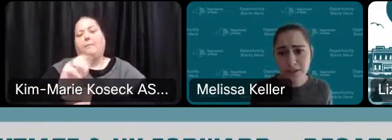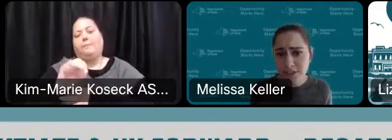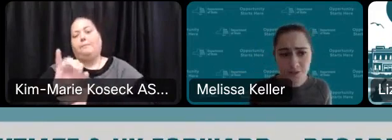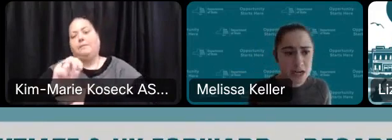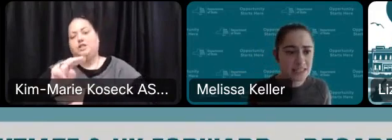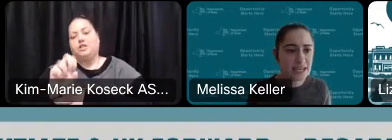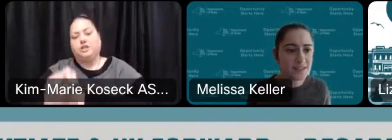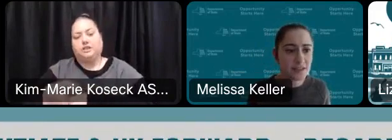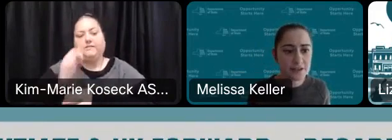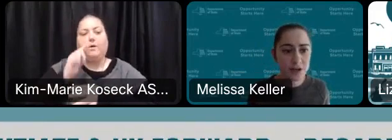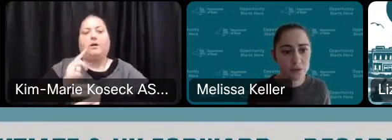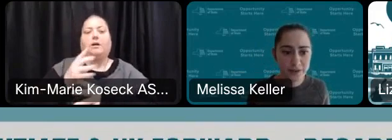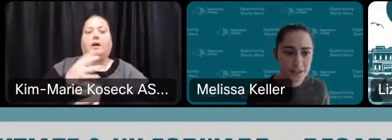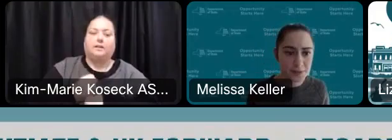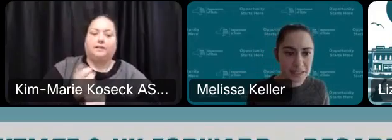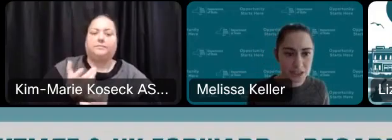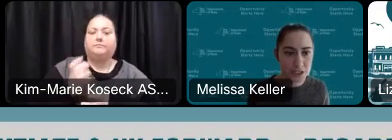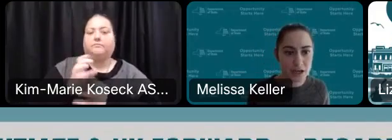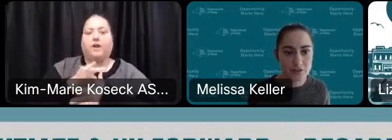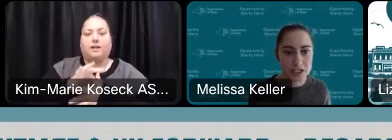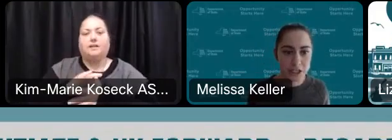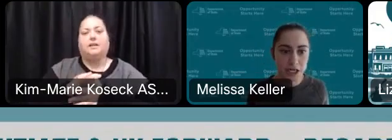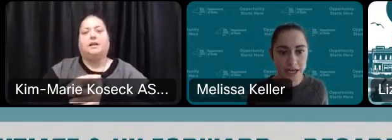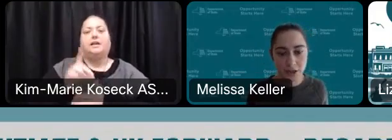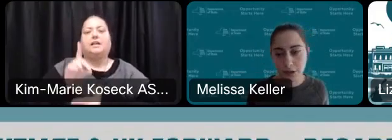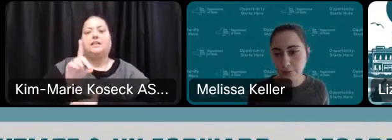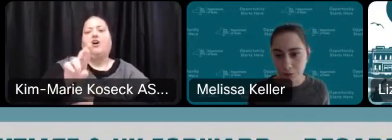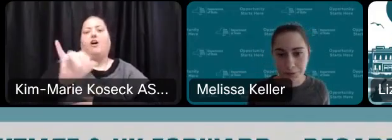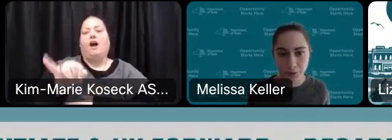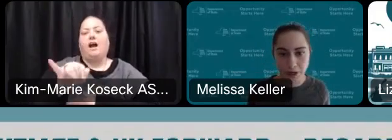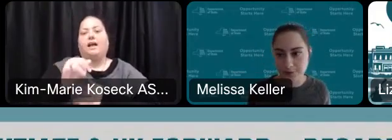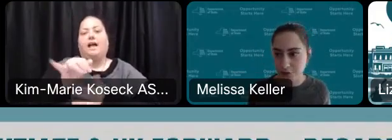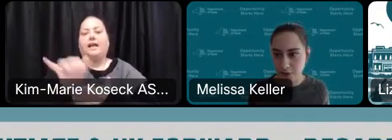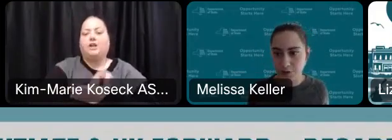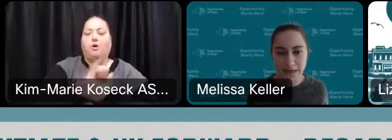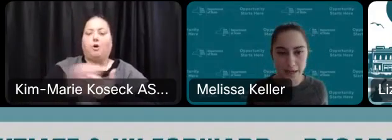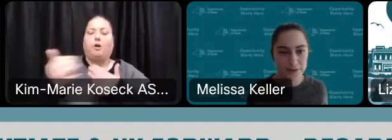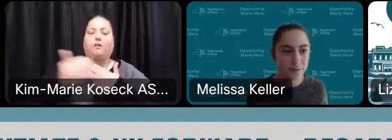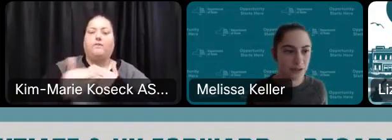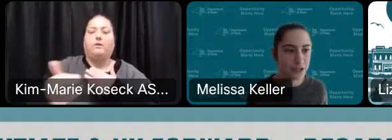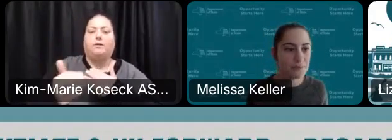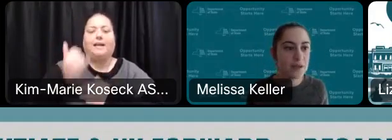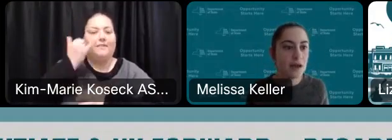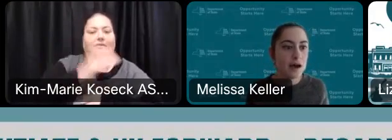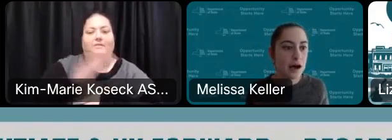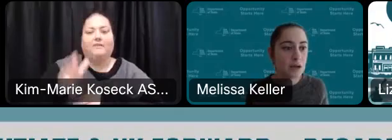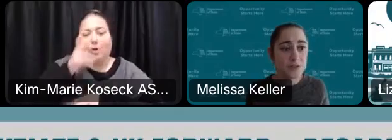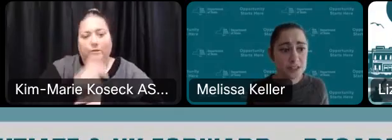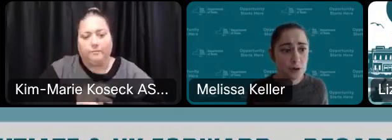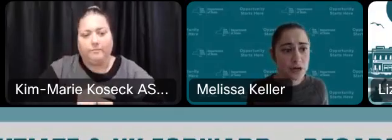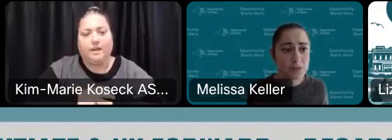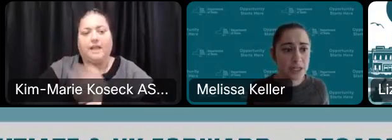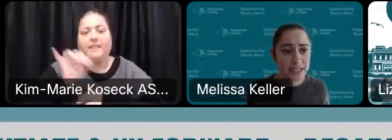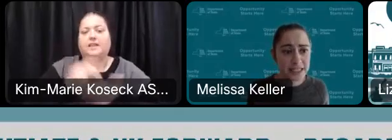quickly, just for context, I'll give a rough explanation of our DRI and New York Forward programs for those who may not be familiar. So